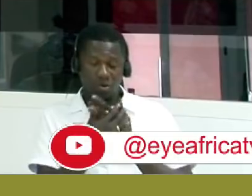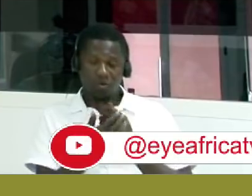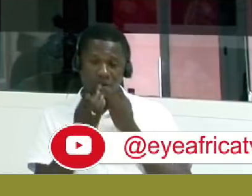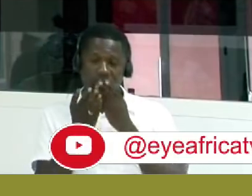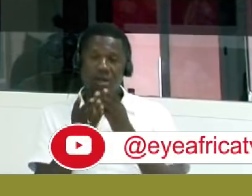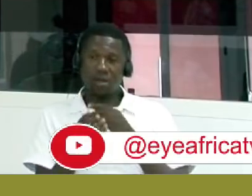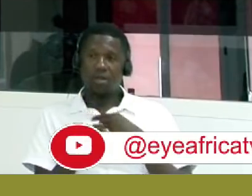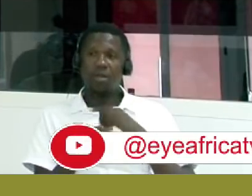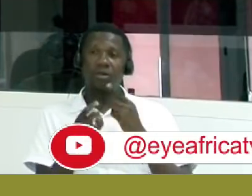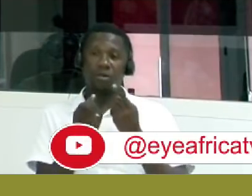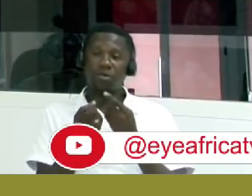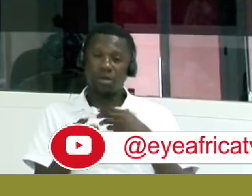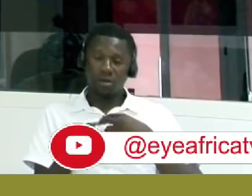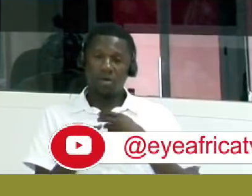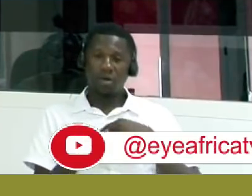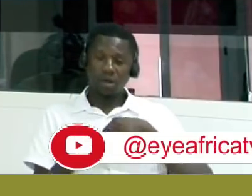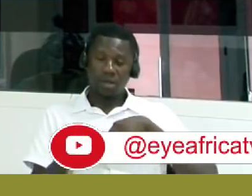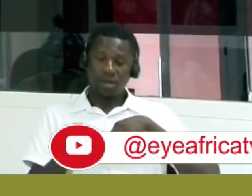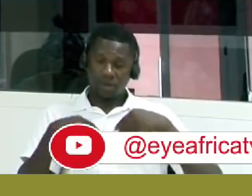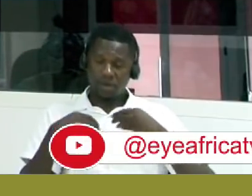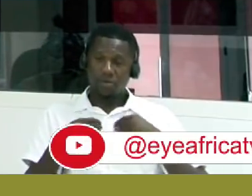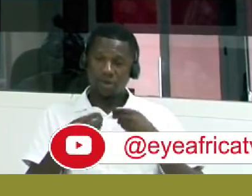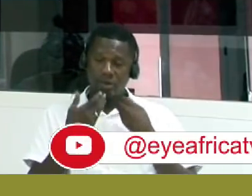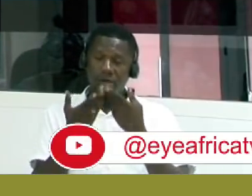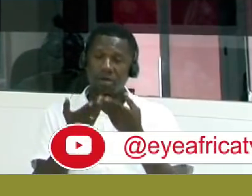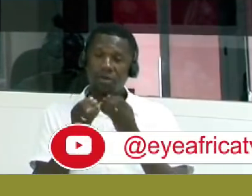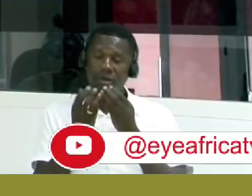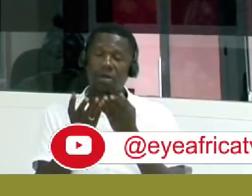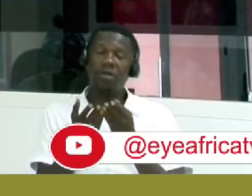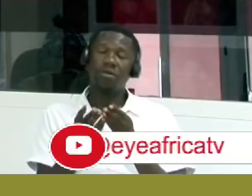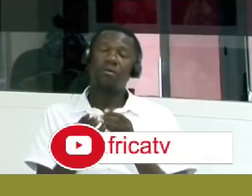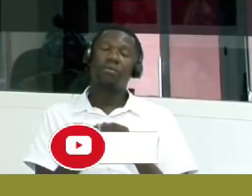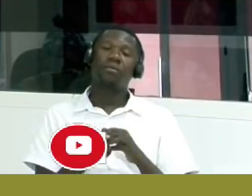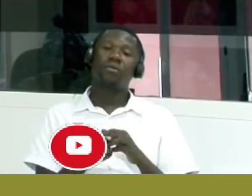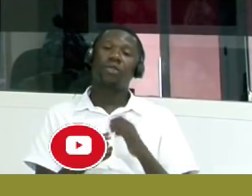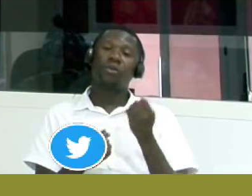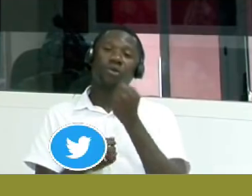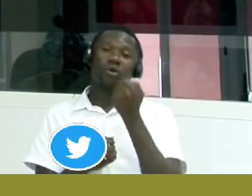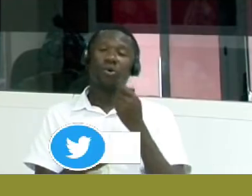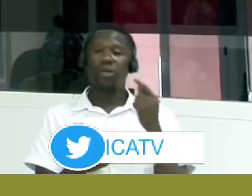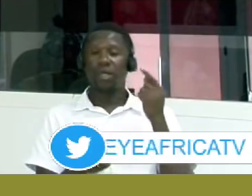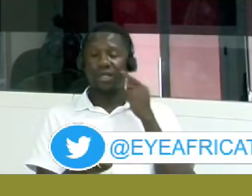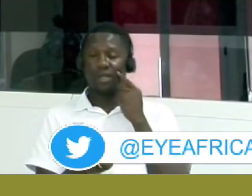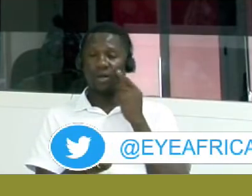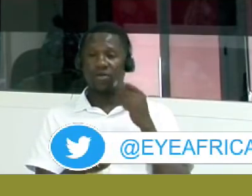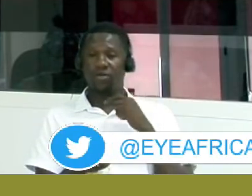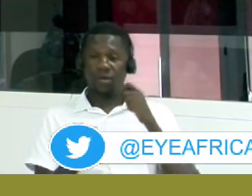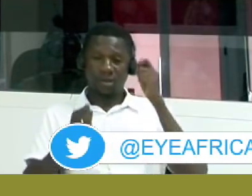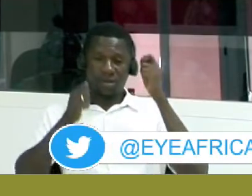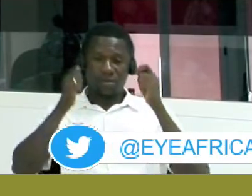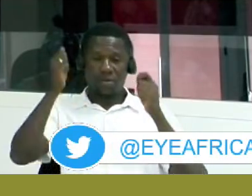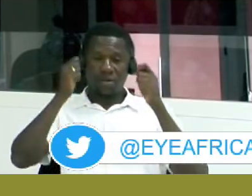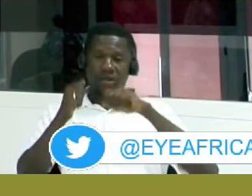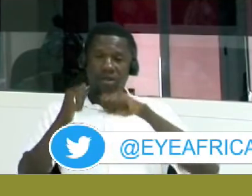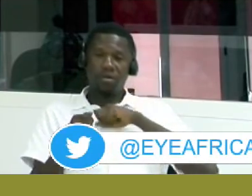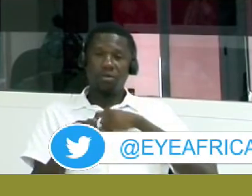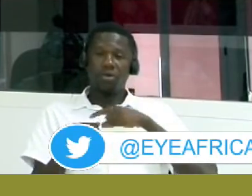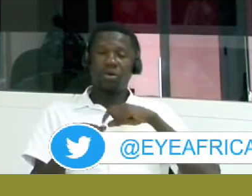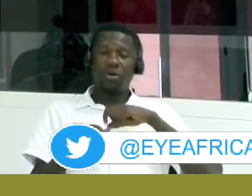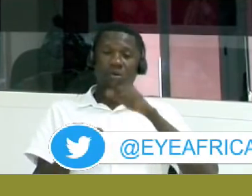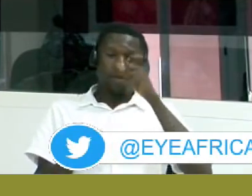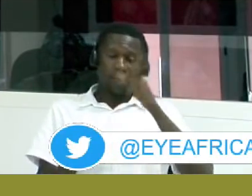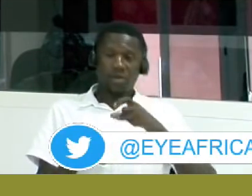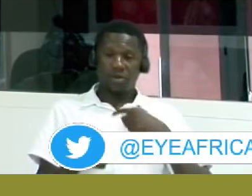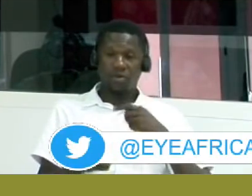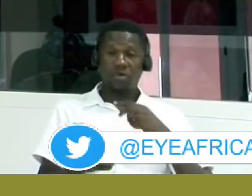it. Go ahead. Because on the day of the demonstration itself, because somebody I used to confide